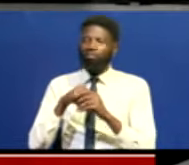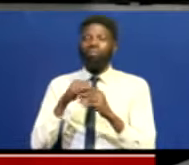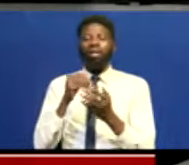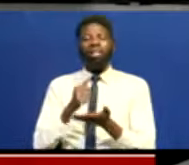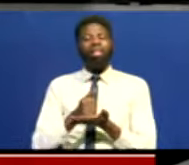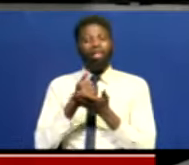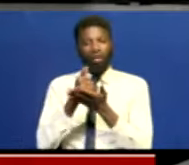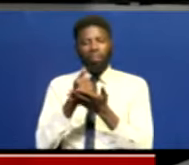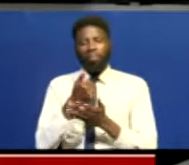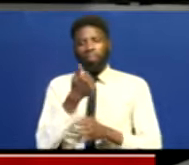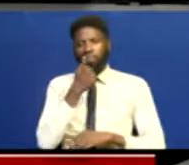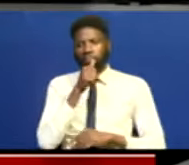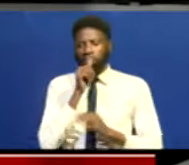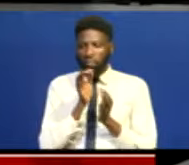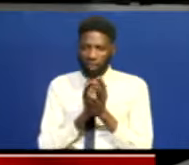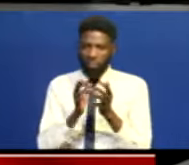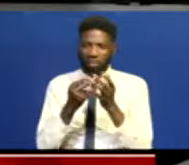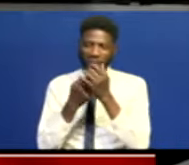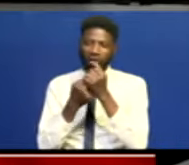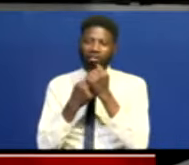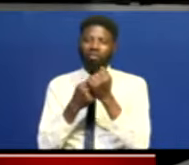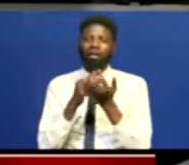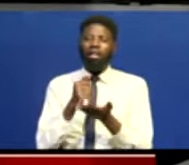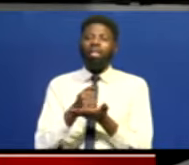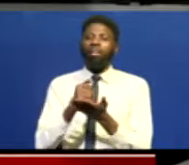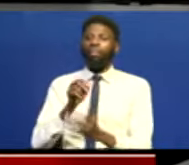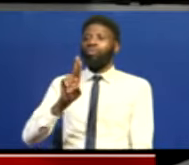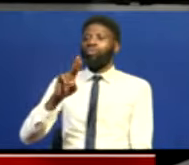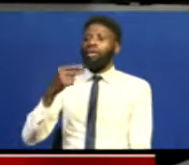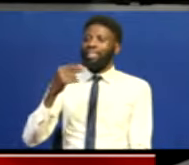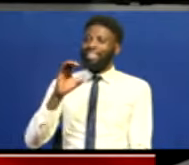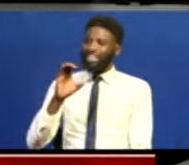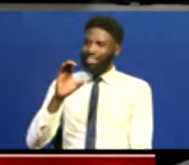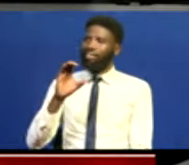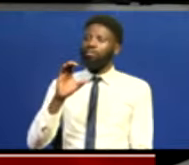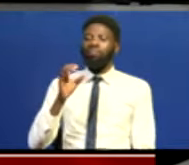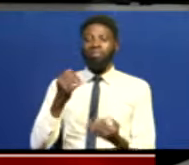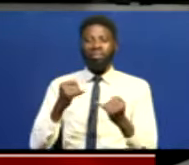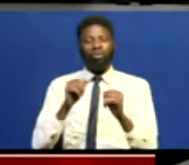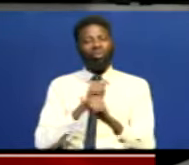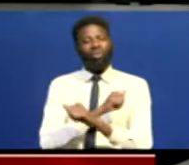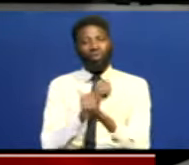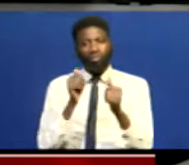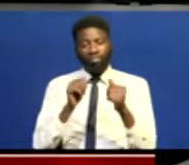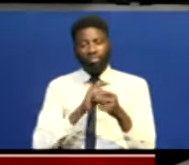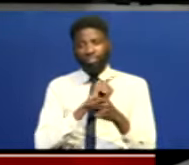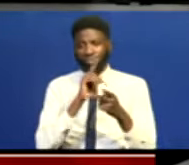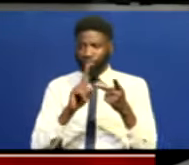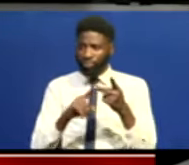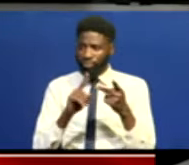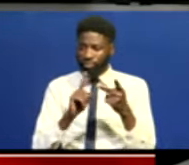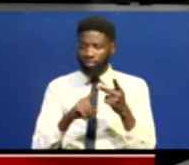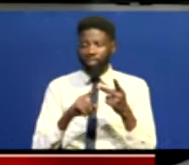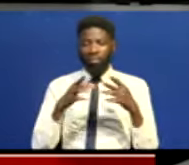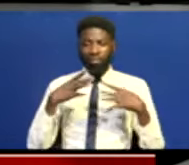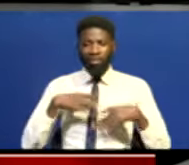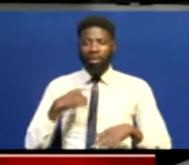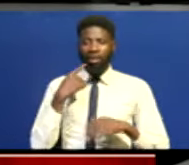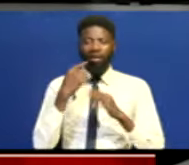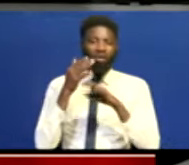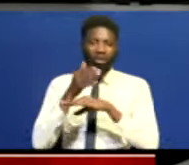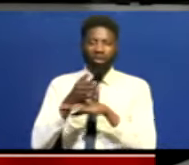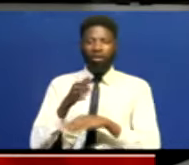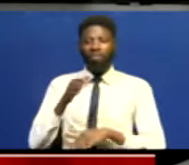To facilitate the total implementation of the universal health coverage. Separately, hundreds of people from Milimani area in Kakamega